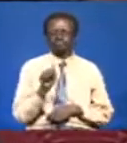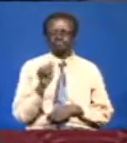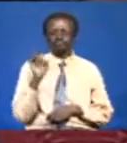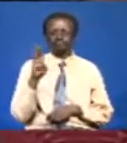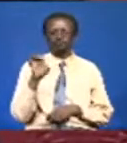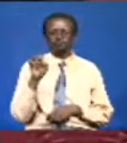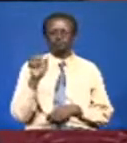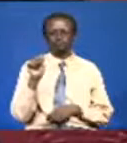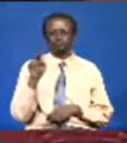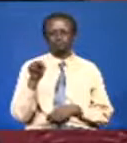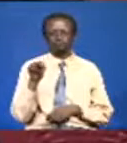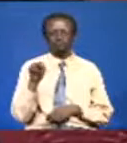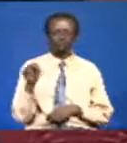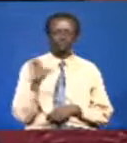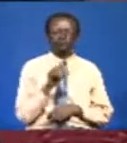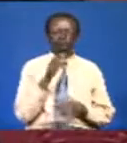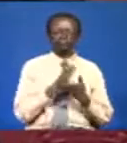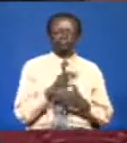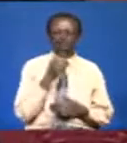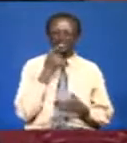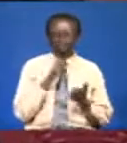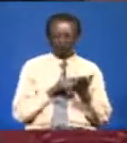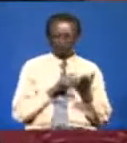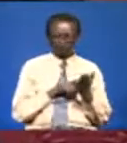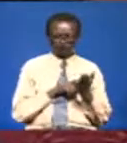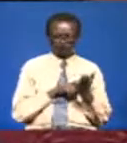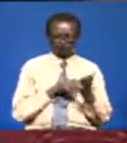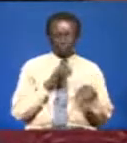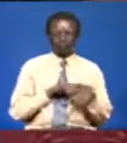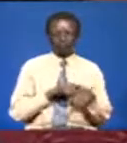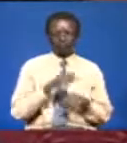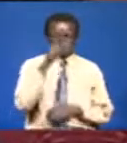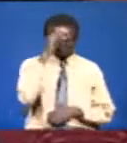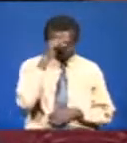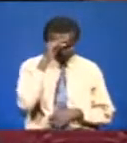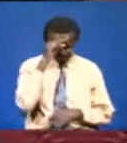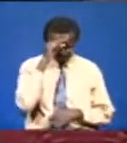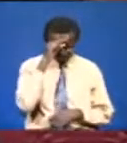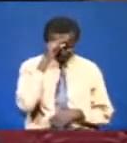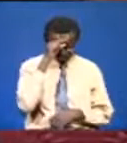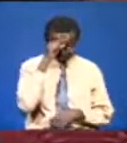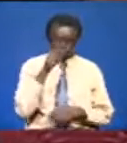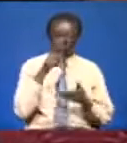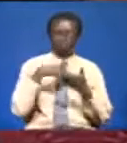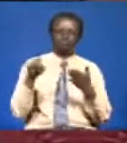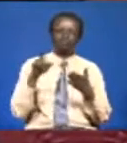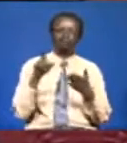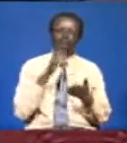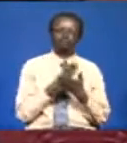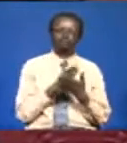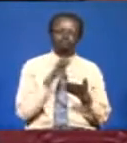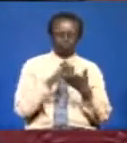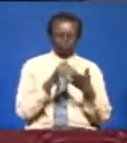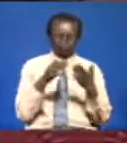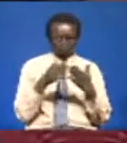the government approved the use of GMO in this country, it opened the doors for us